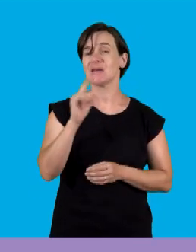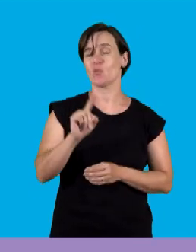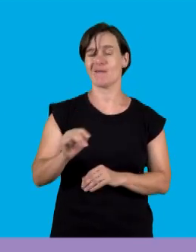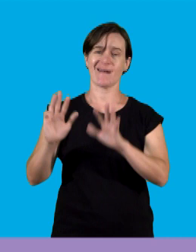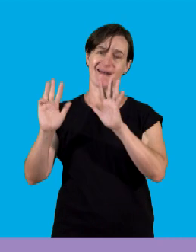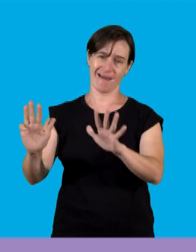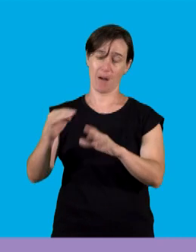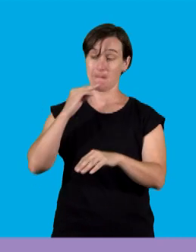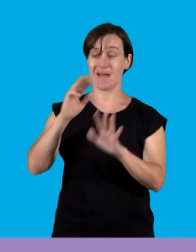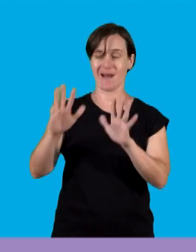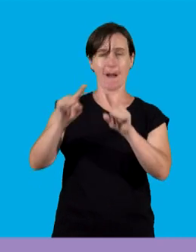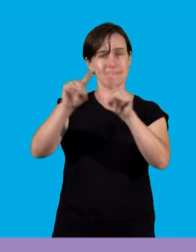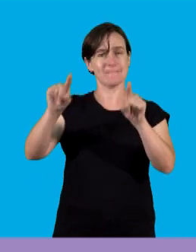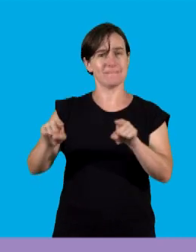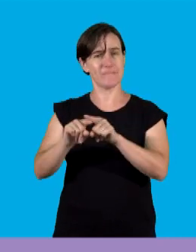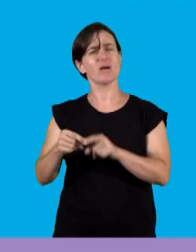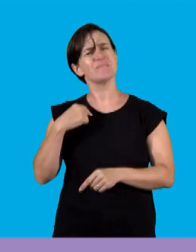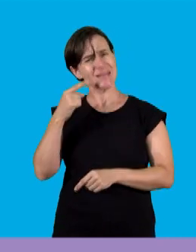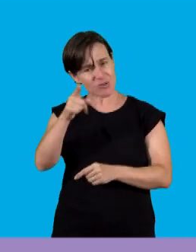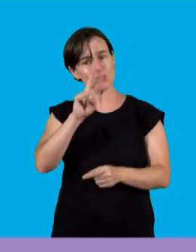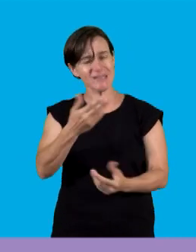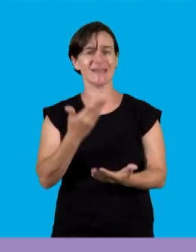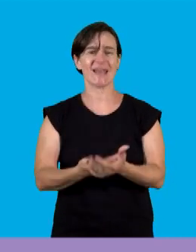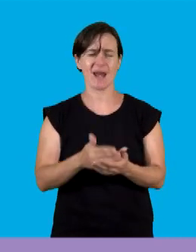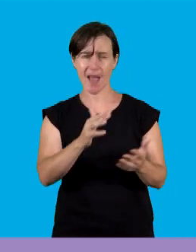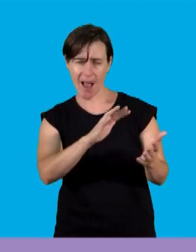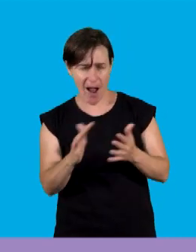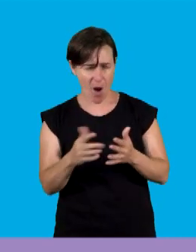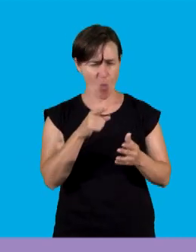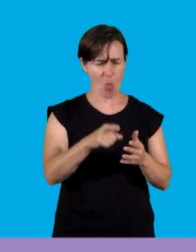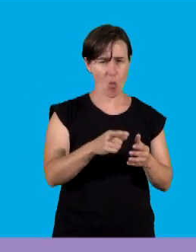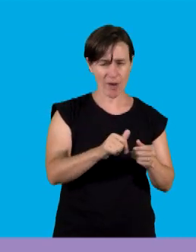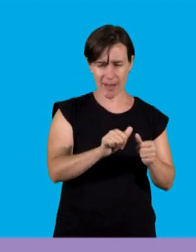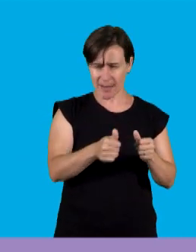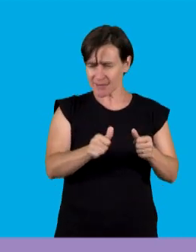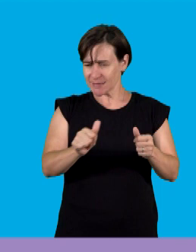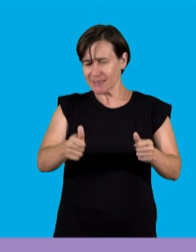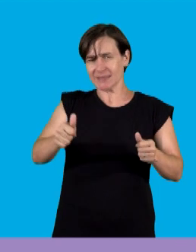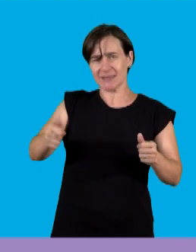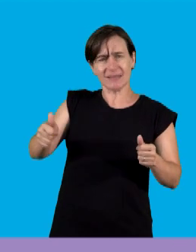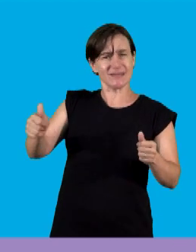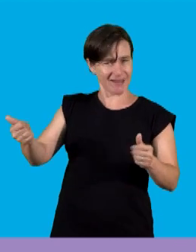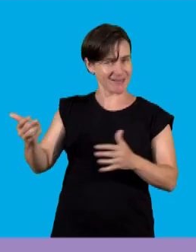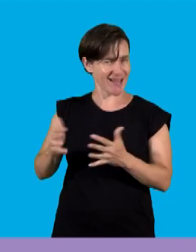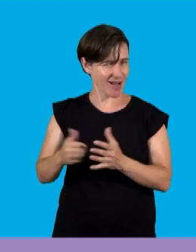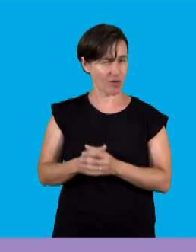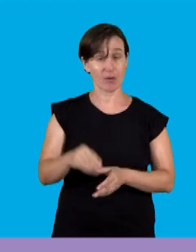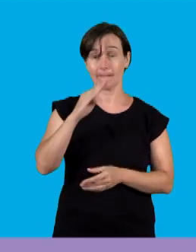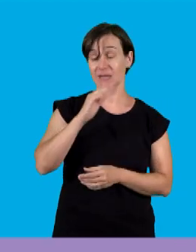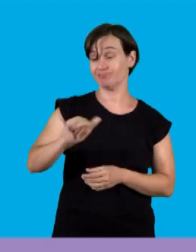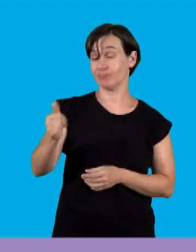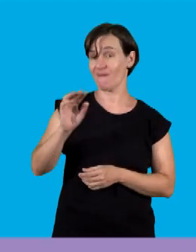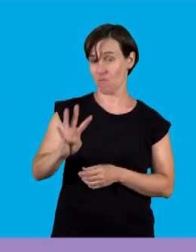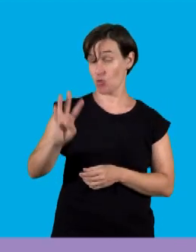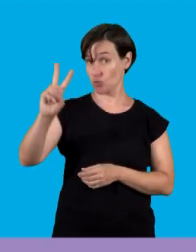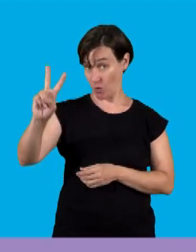and that of course gave us that 9. I'm sure you can see how the pattern is working now. For that fourth figure, it would